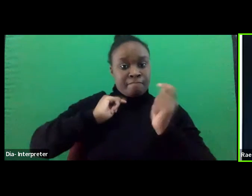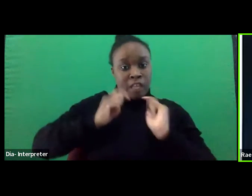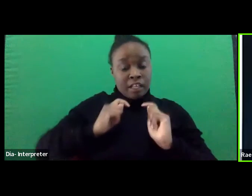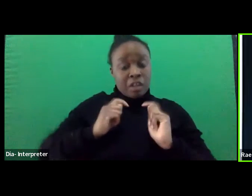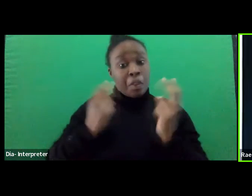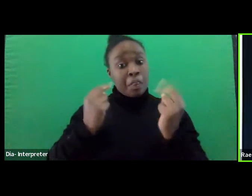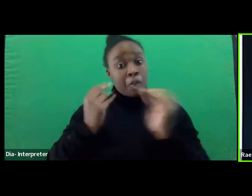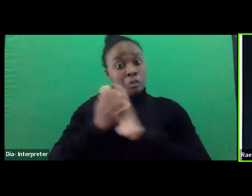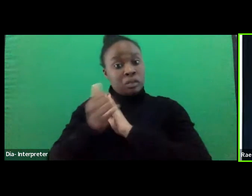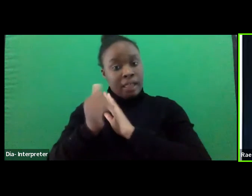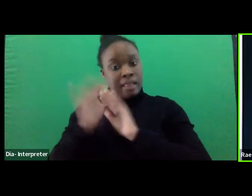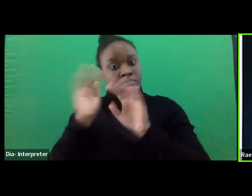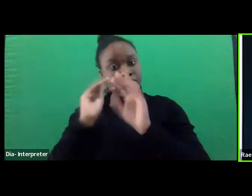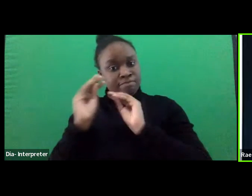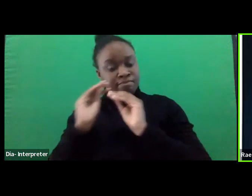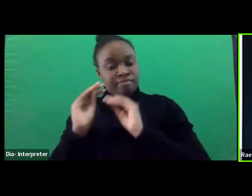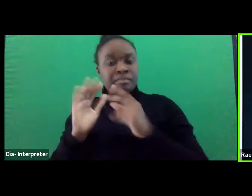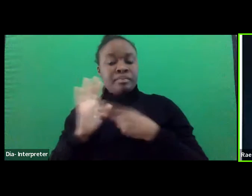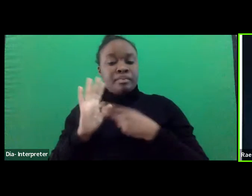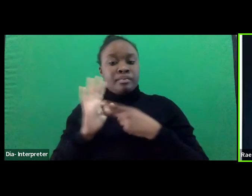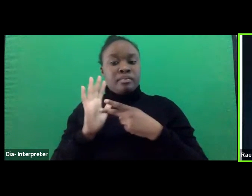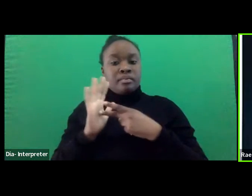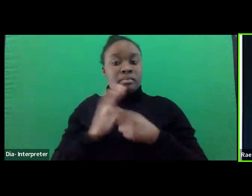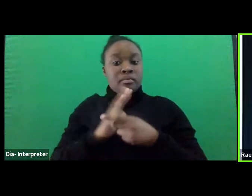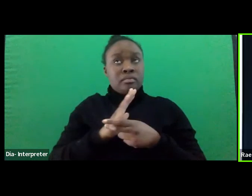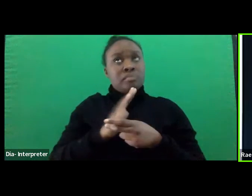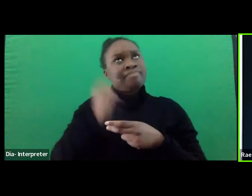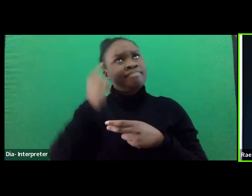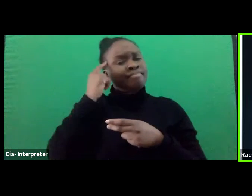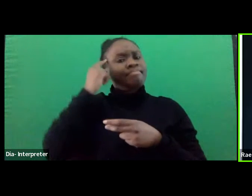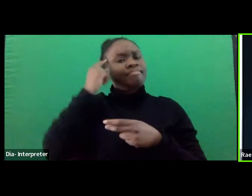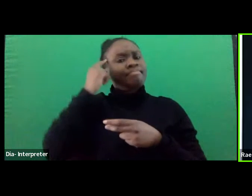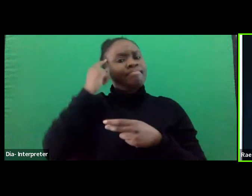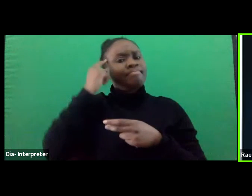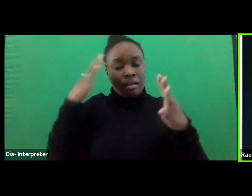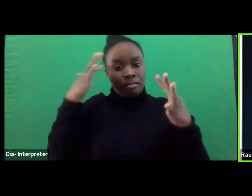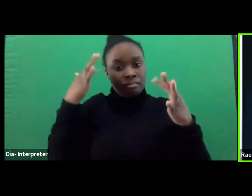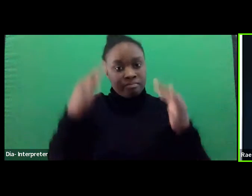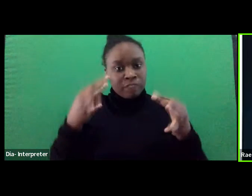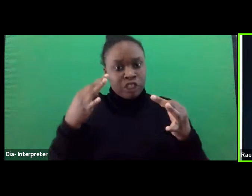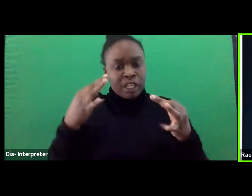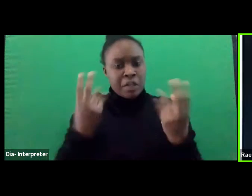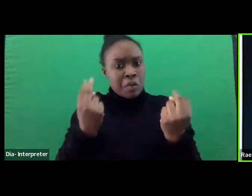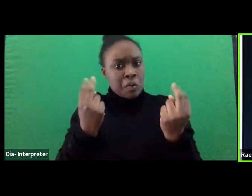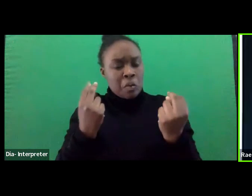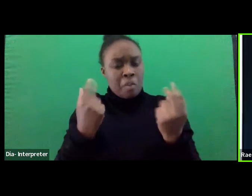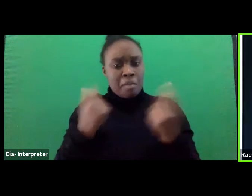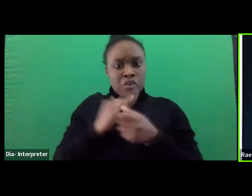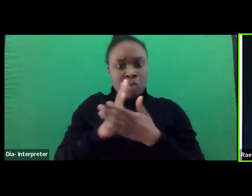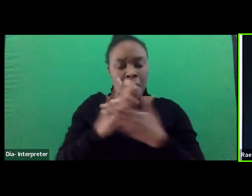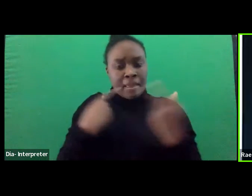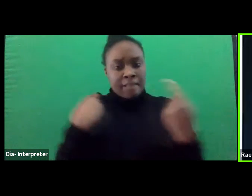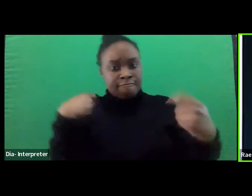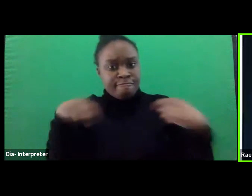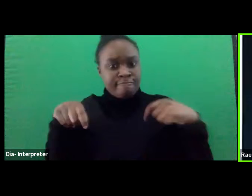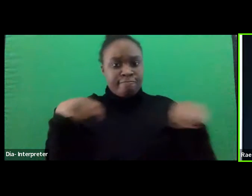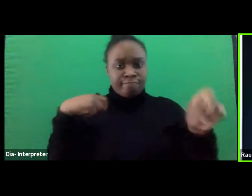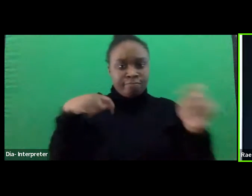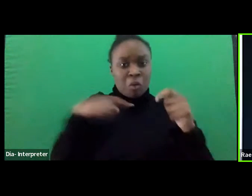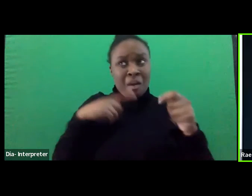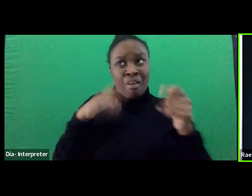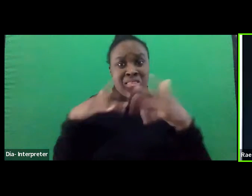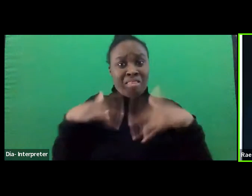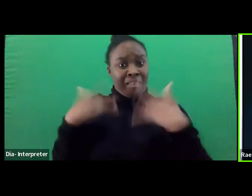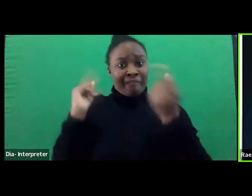and rethink how we make decisions to stay agile and connected. So too is the rise of